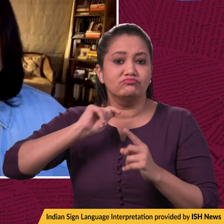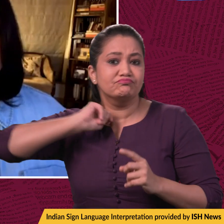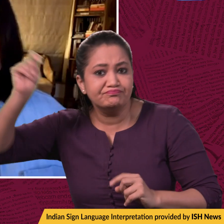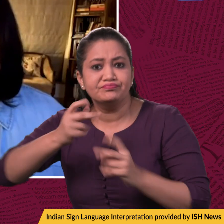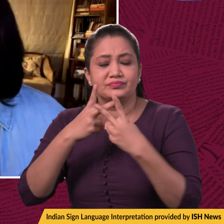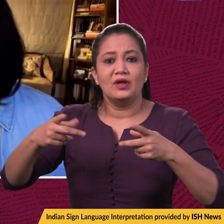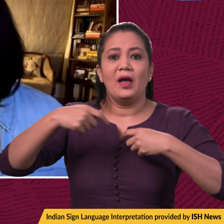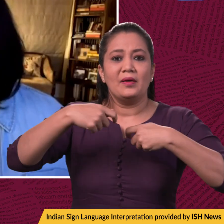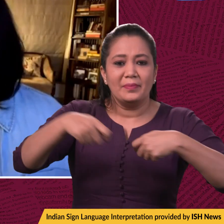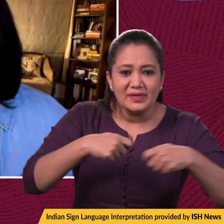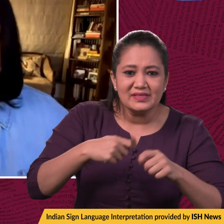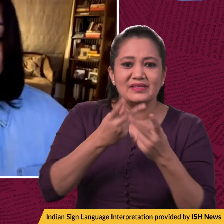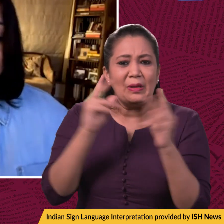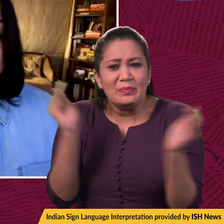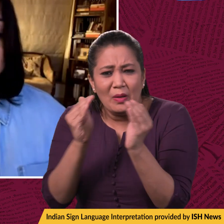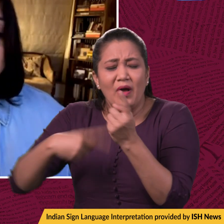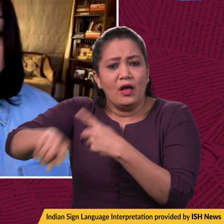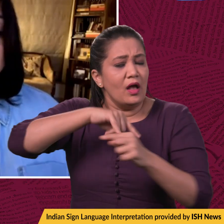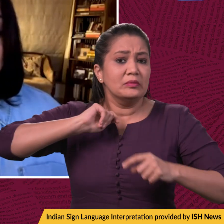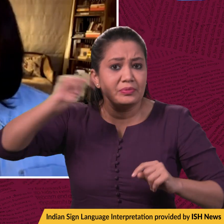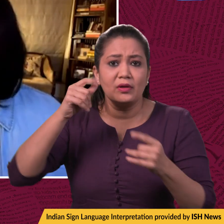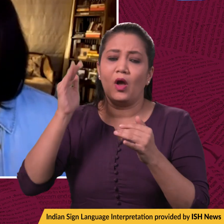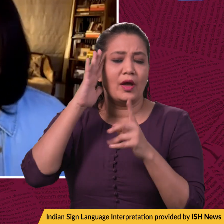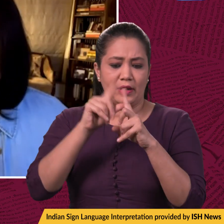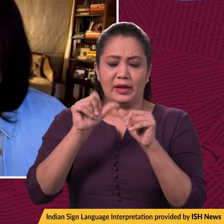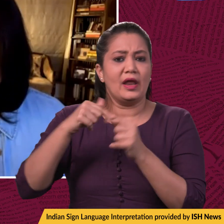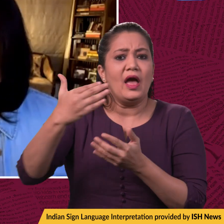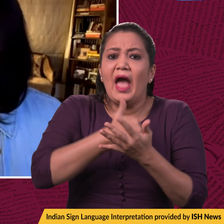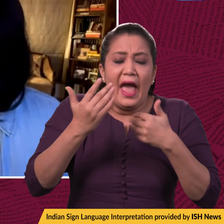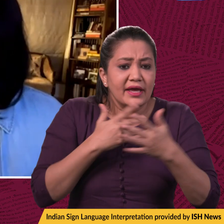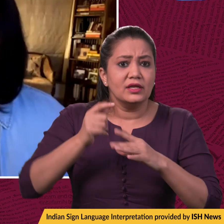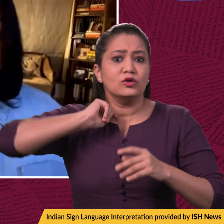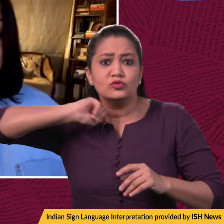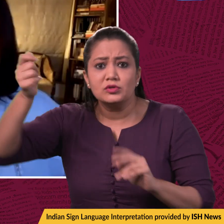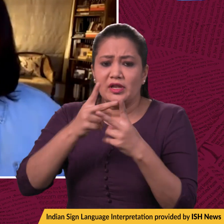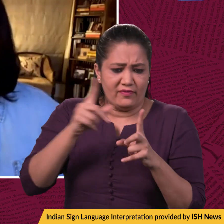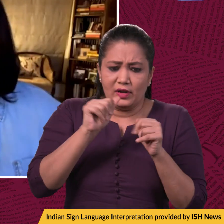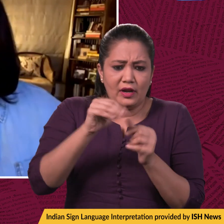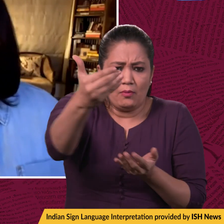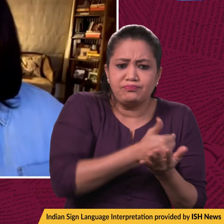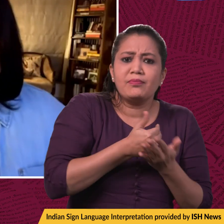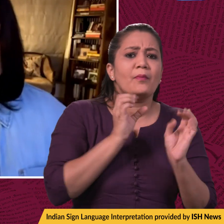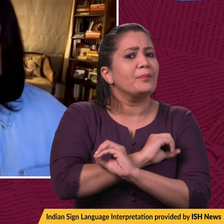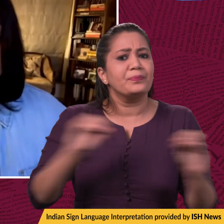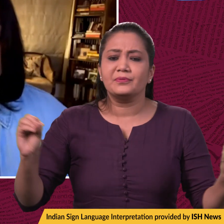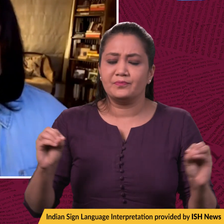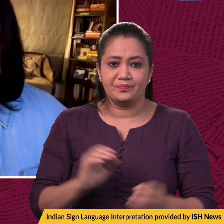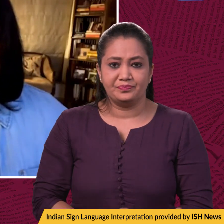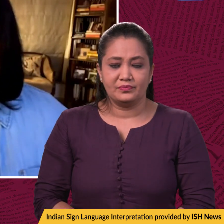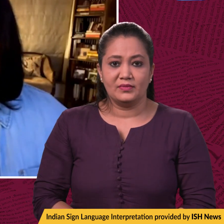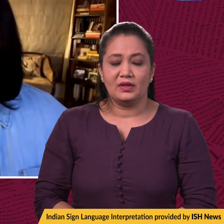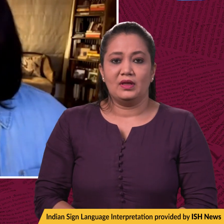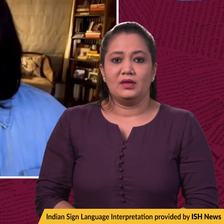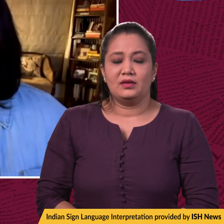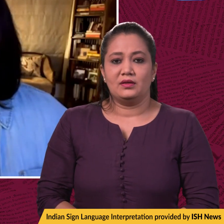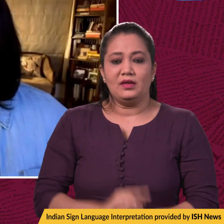among vendors, tradesmen, and businessmen. It has said this ministry doesn't maintain data of suicide. Now, according to the National Crime